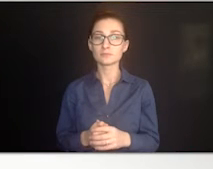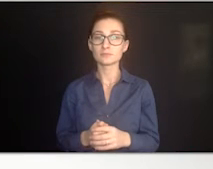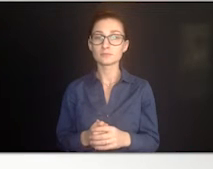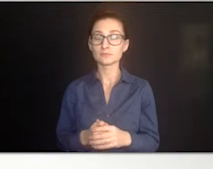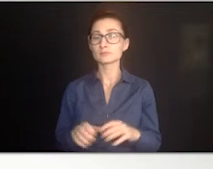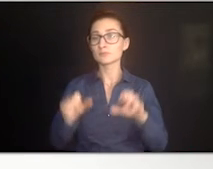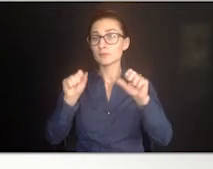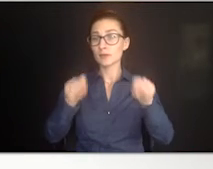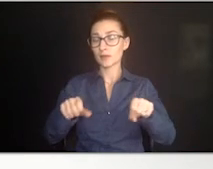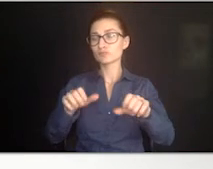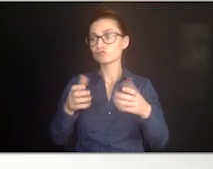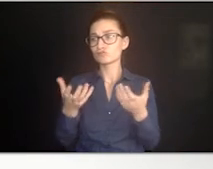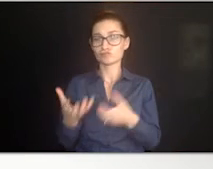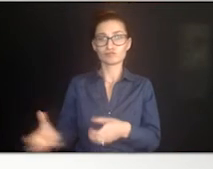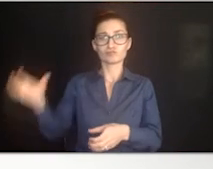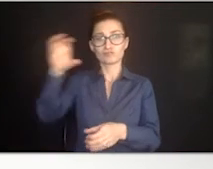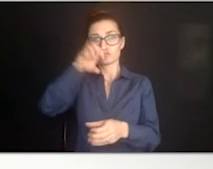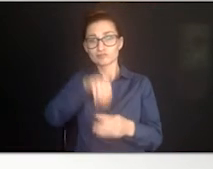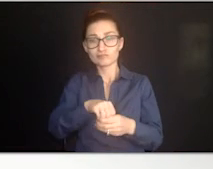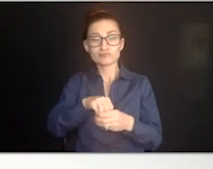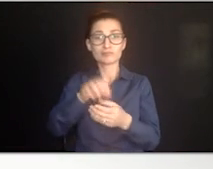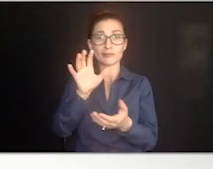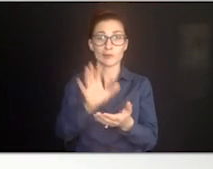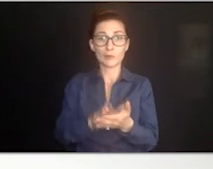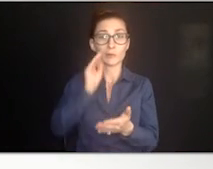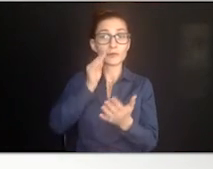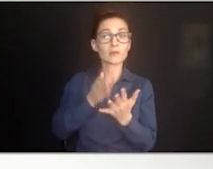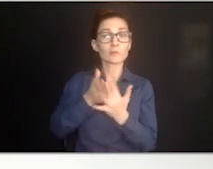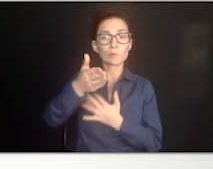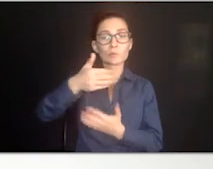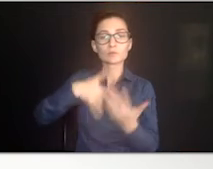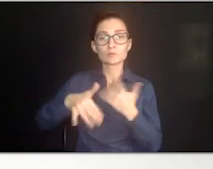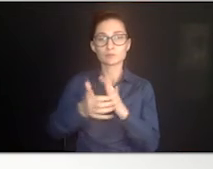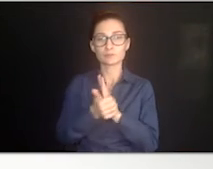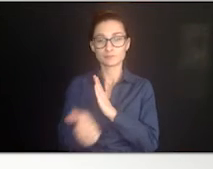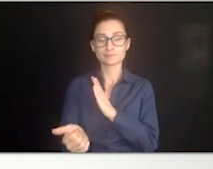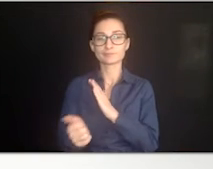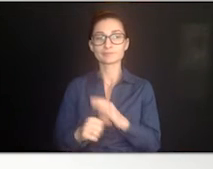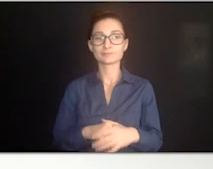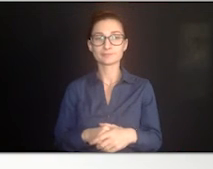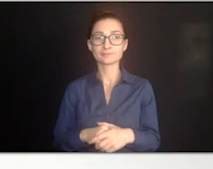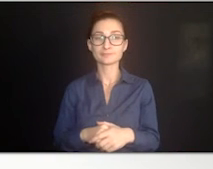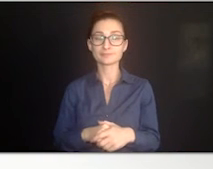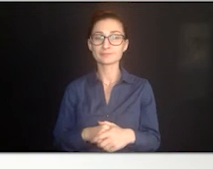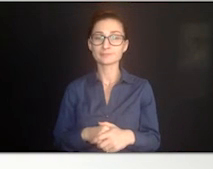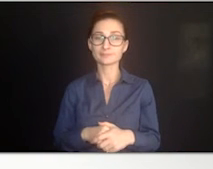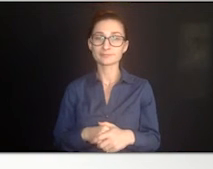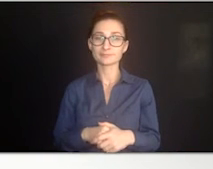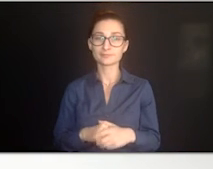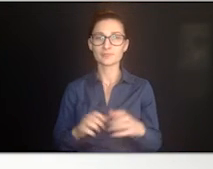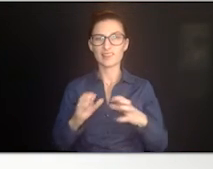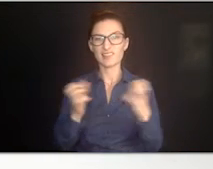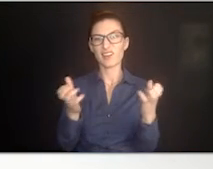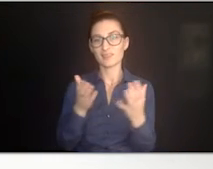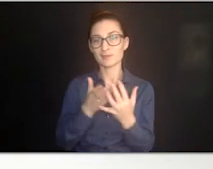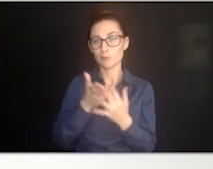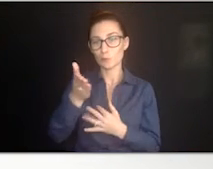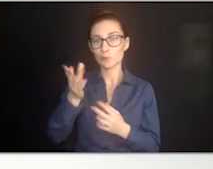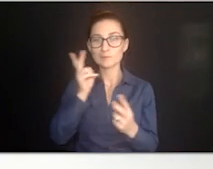active participants in their learning through their communication and social skills, because a lot of that is done through